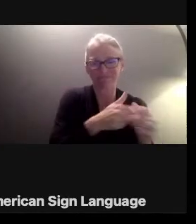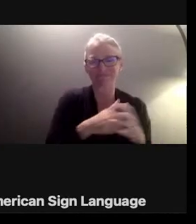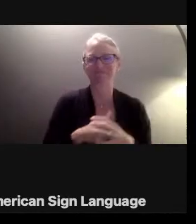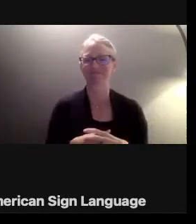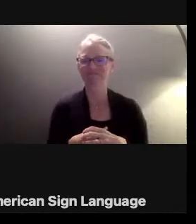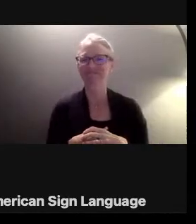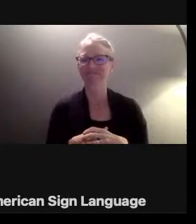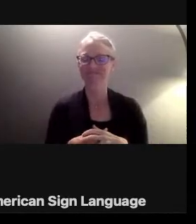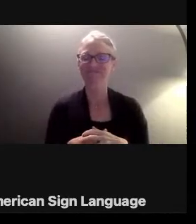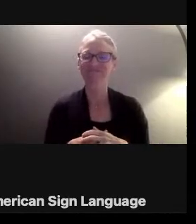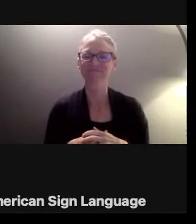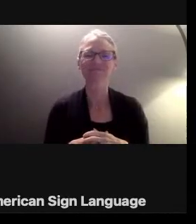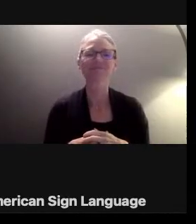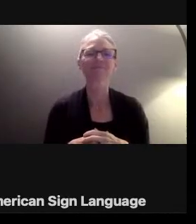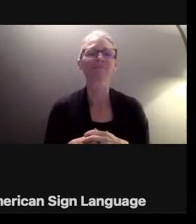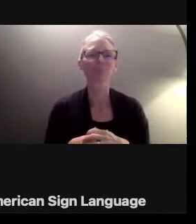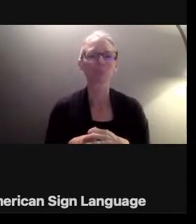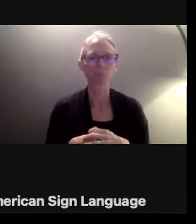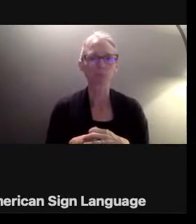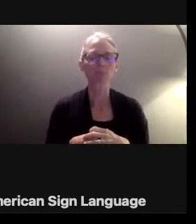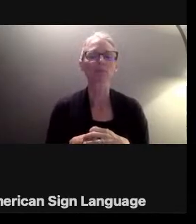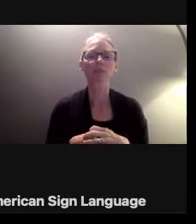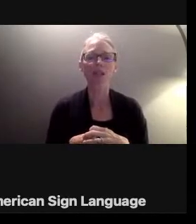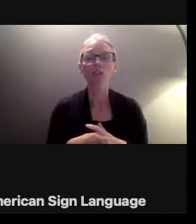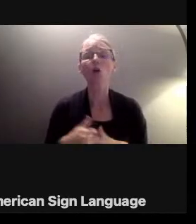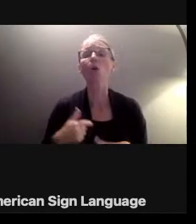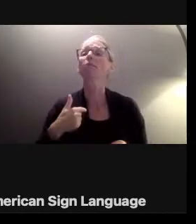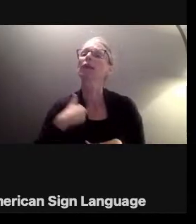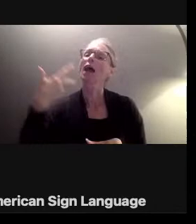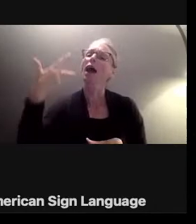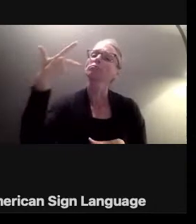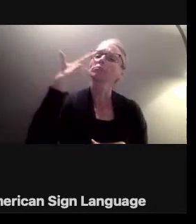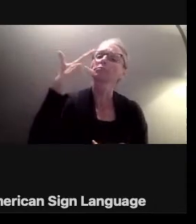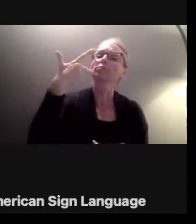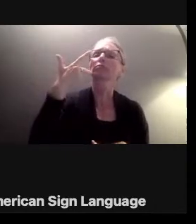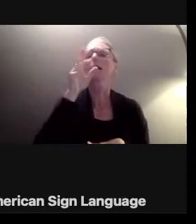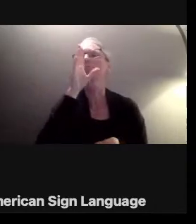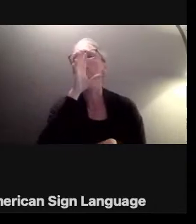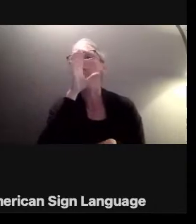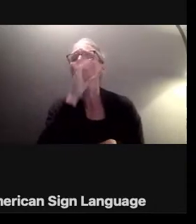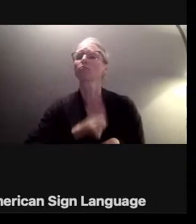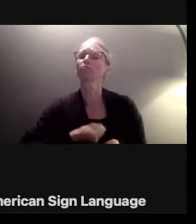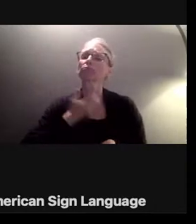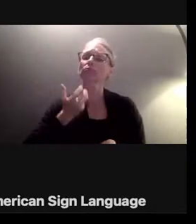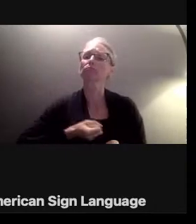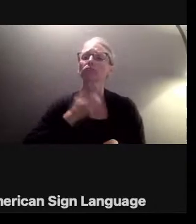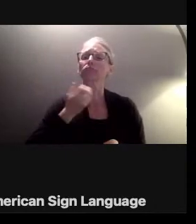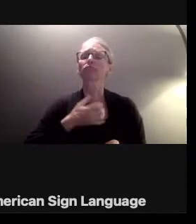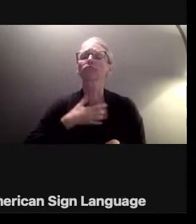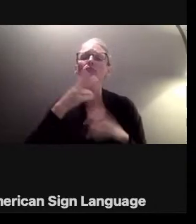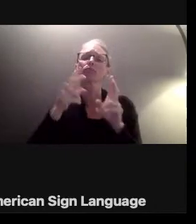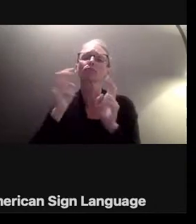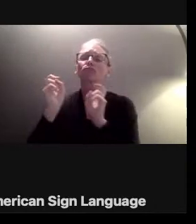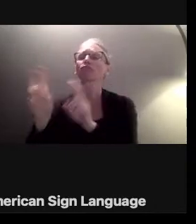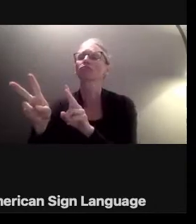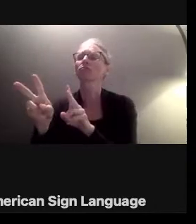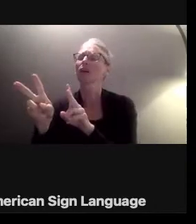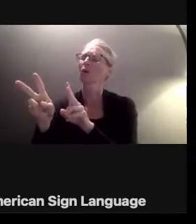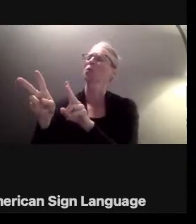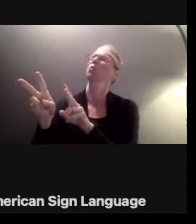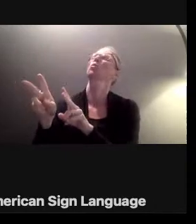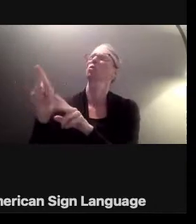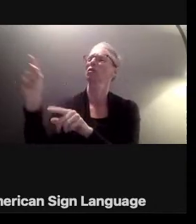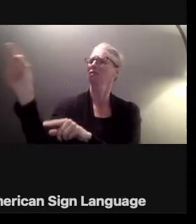as I was a content creator, I learned a lot of the barriers, so I decided to open a nonprofit